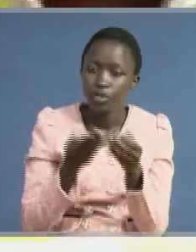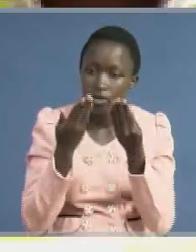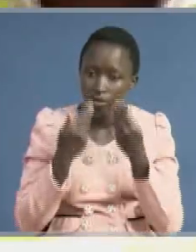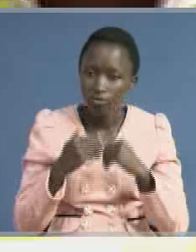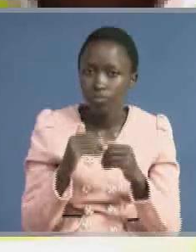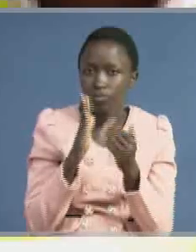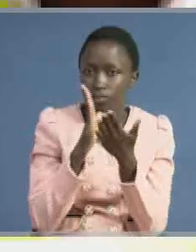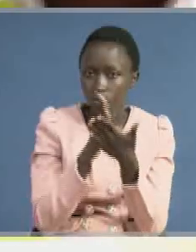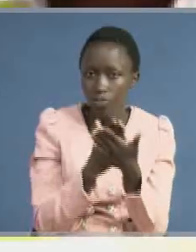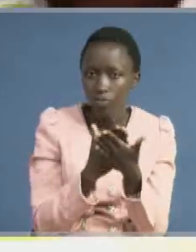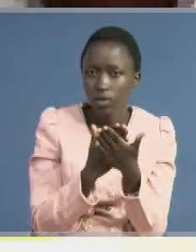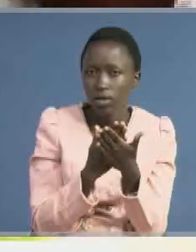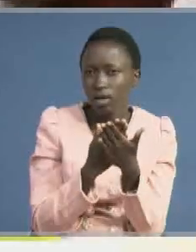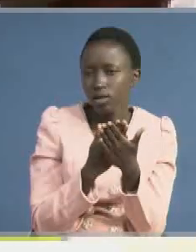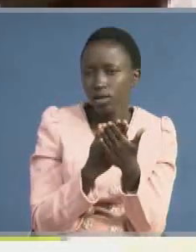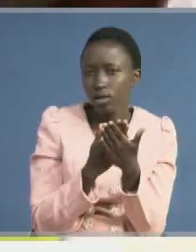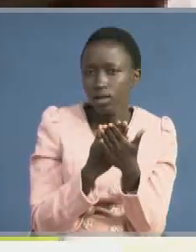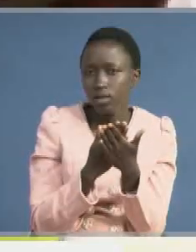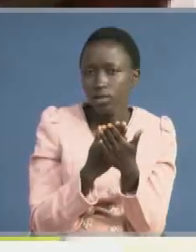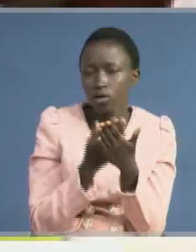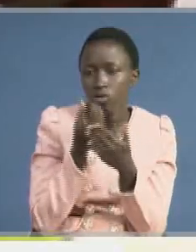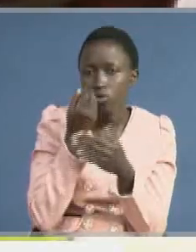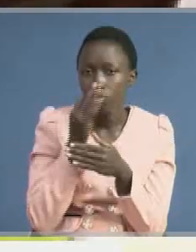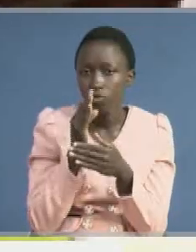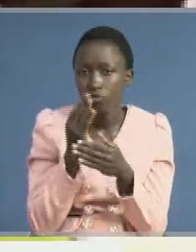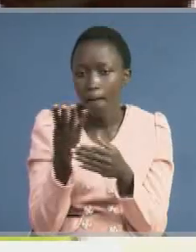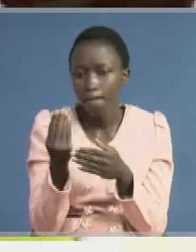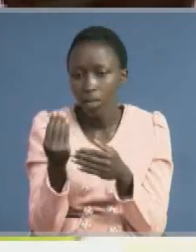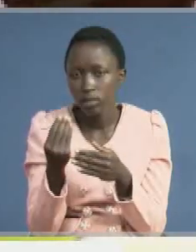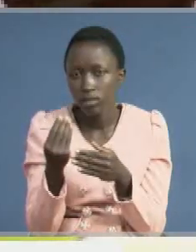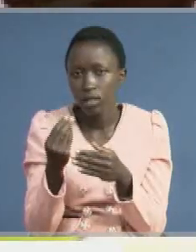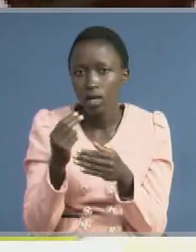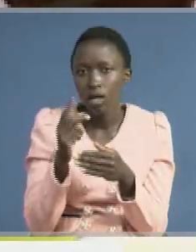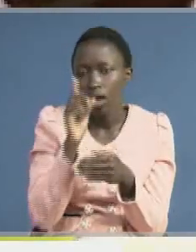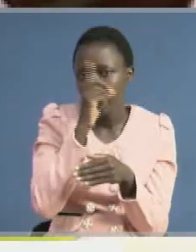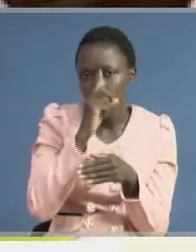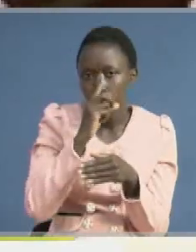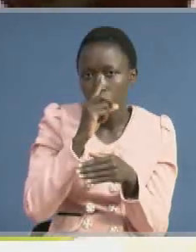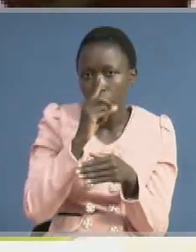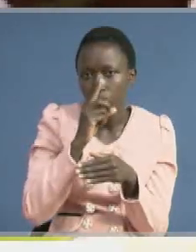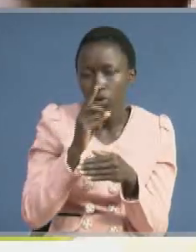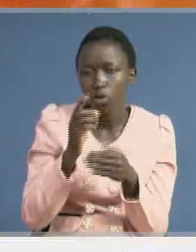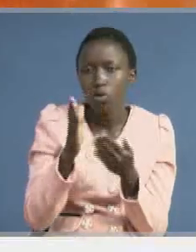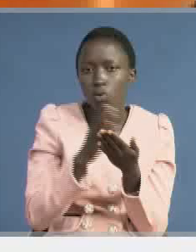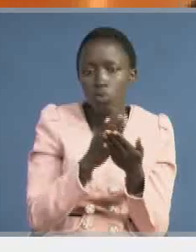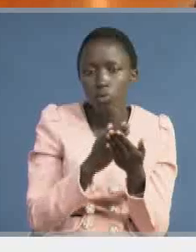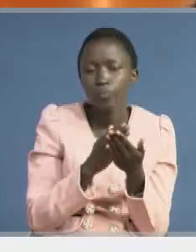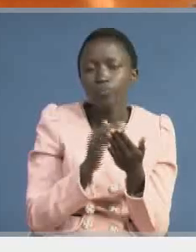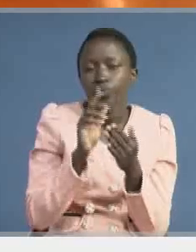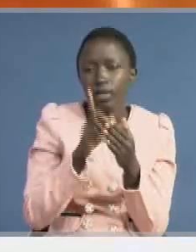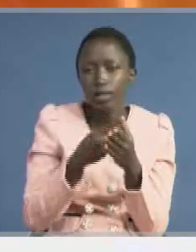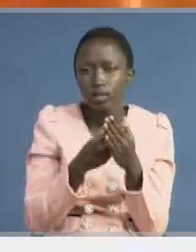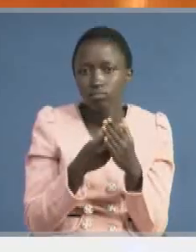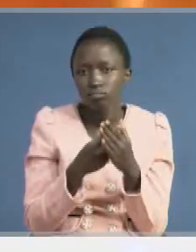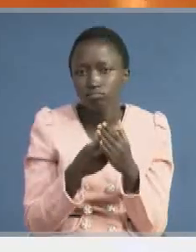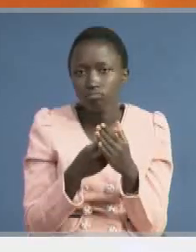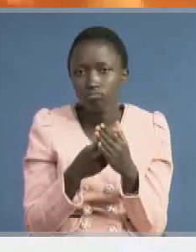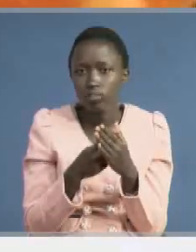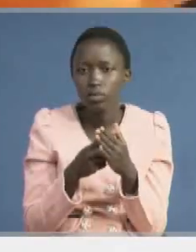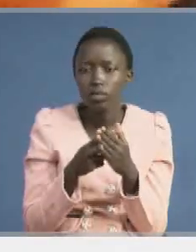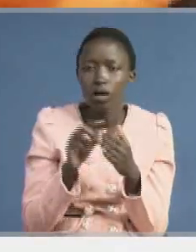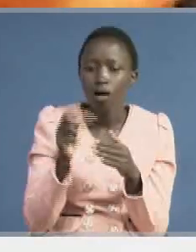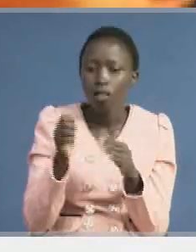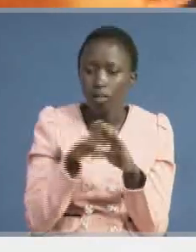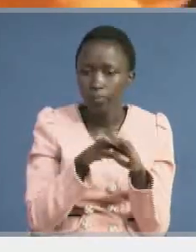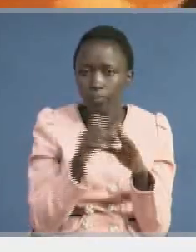acidemia acidemia keiki hace al a passerby Nairobi water in tsavorite company now Kota on his Pat's must